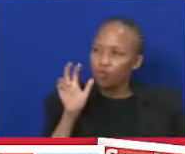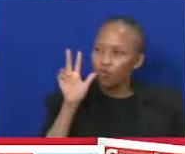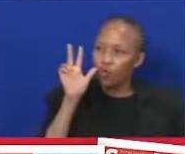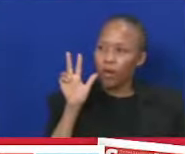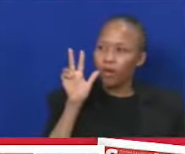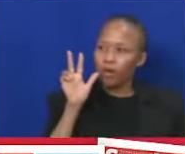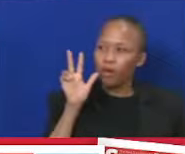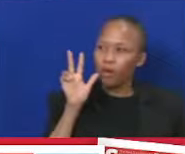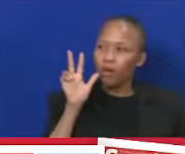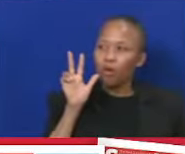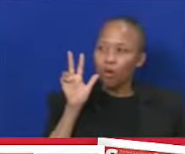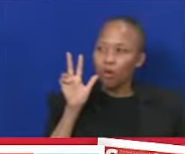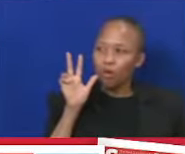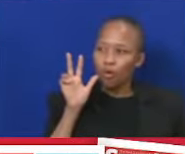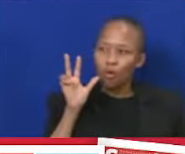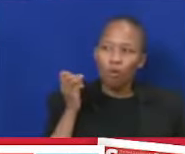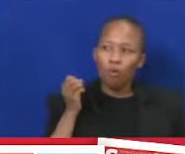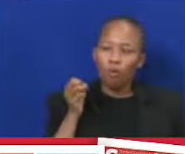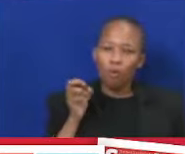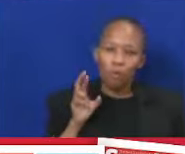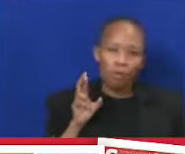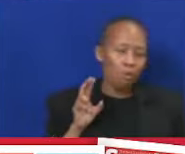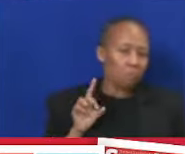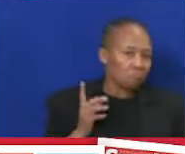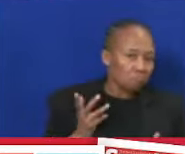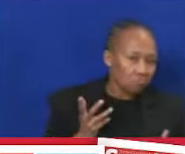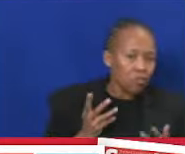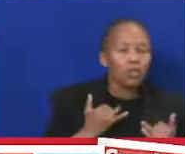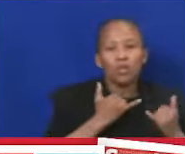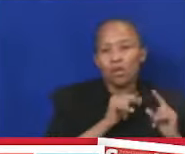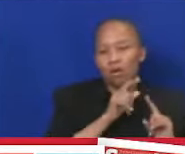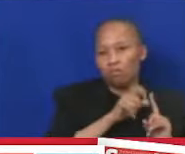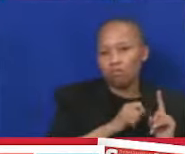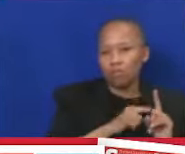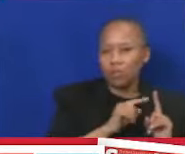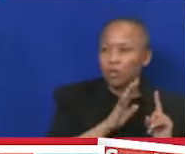witness today, has confirmed that he will take the affirmation. Thank you.